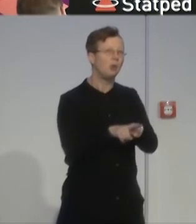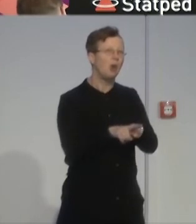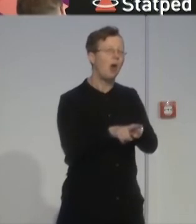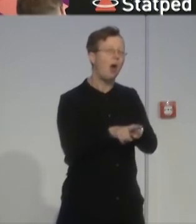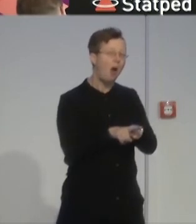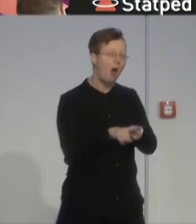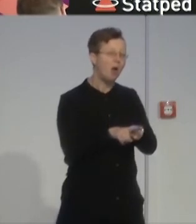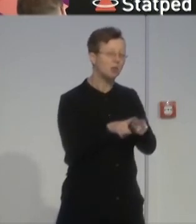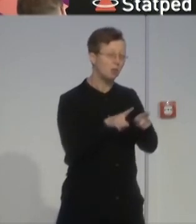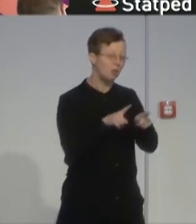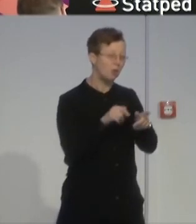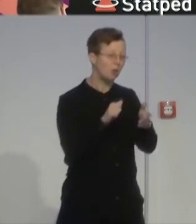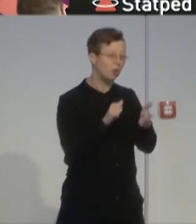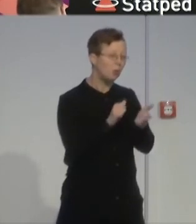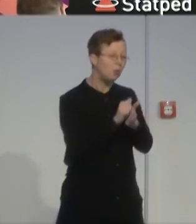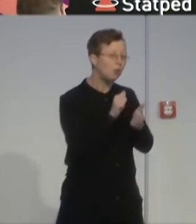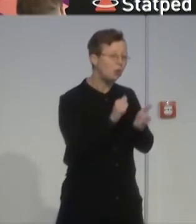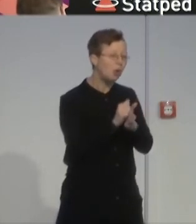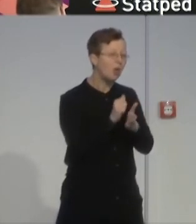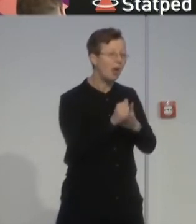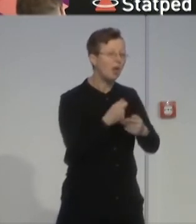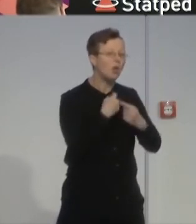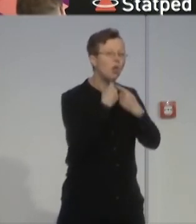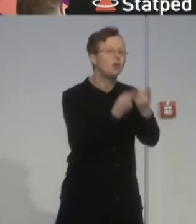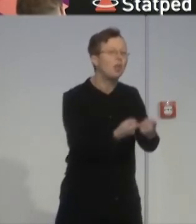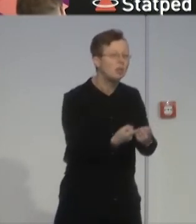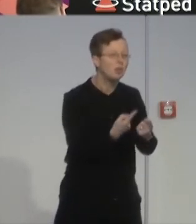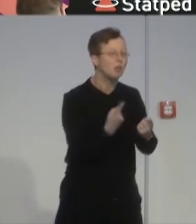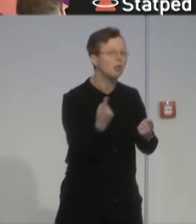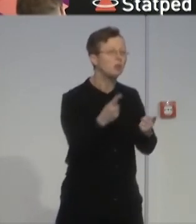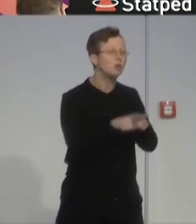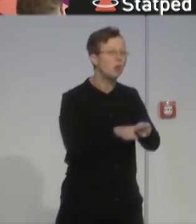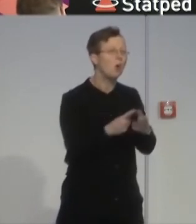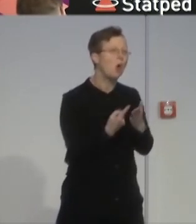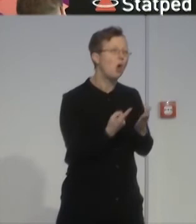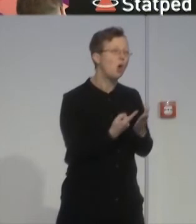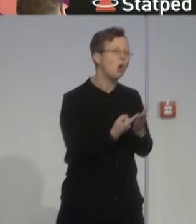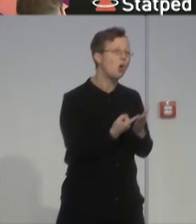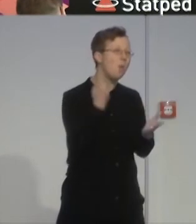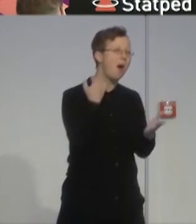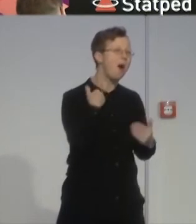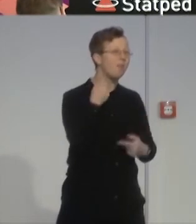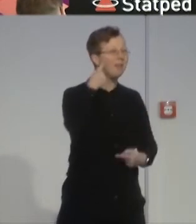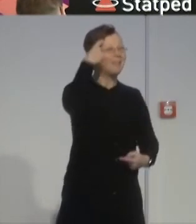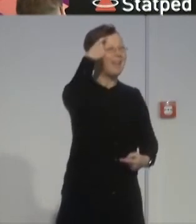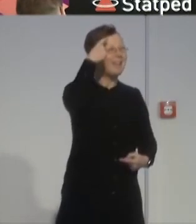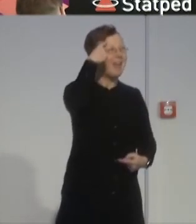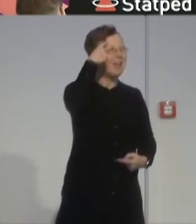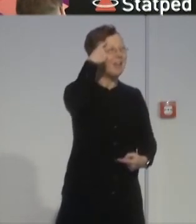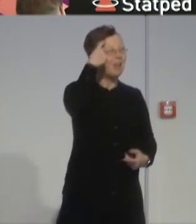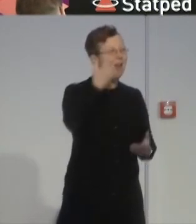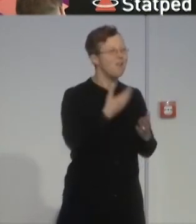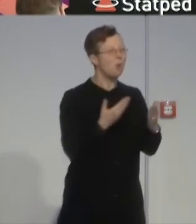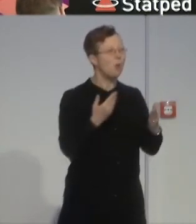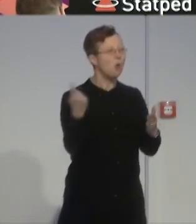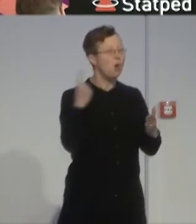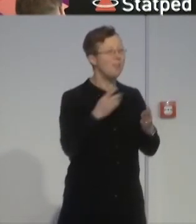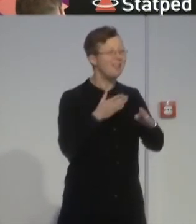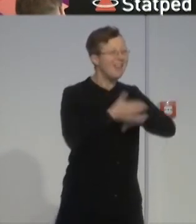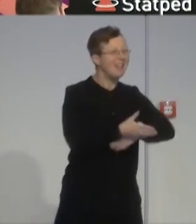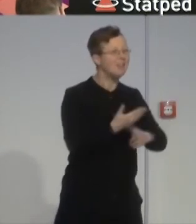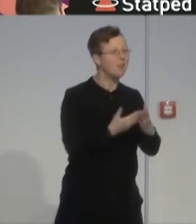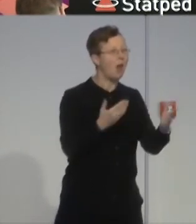the expressions, the utterances that come from thinking, that come from making sense, come directly from making sense.